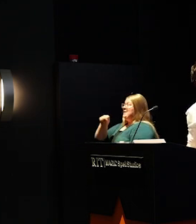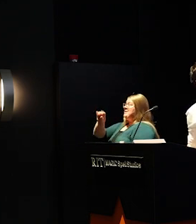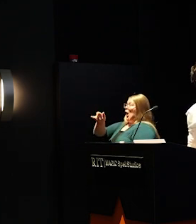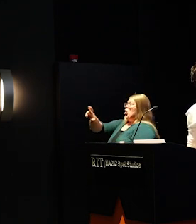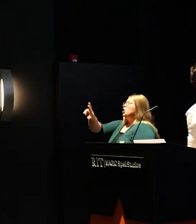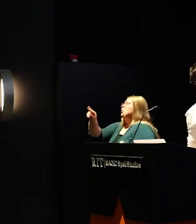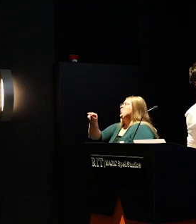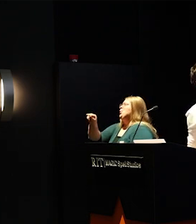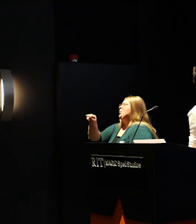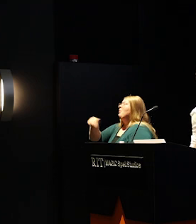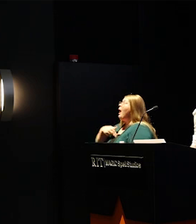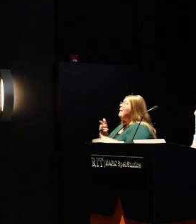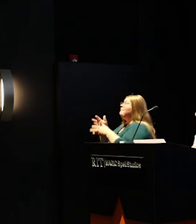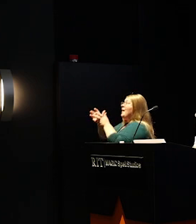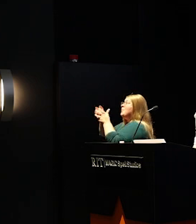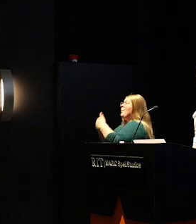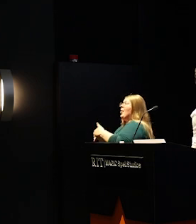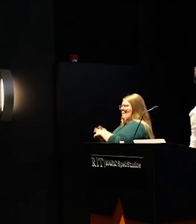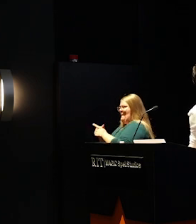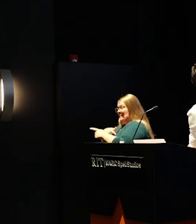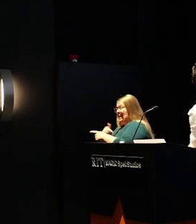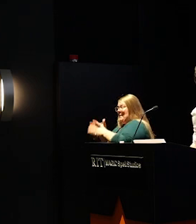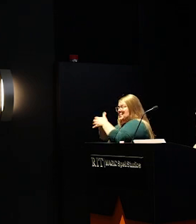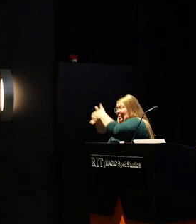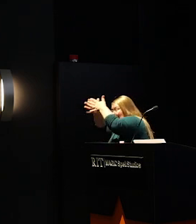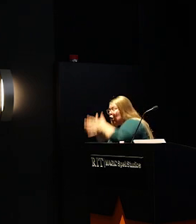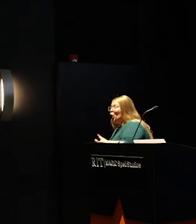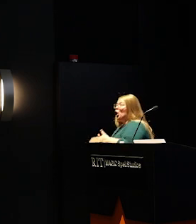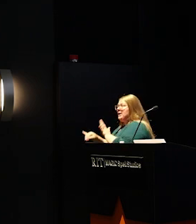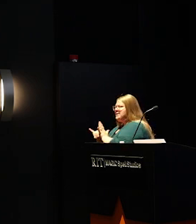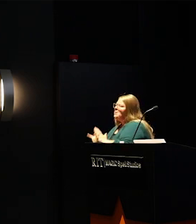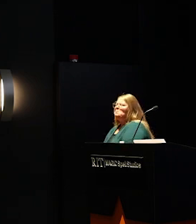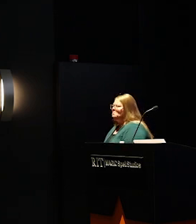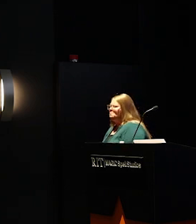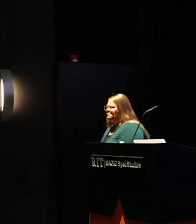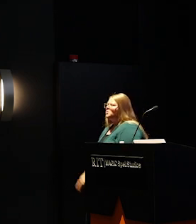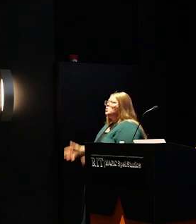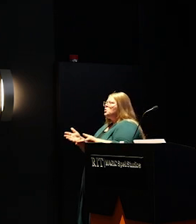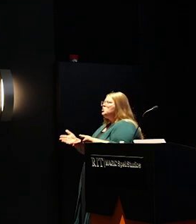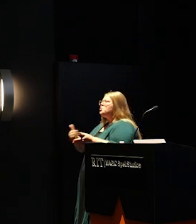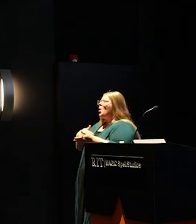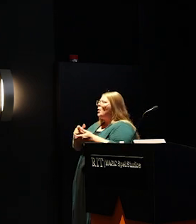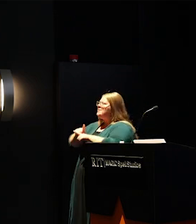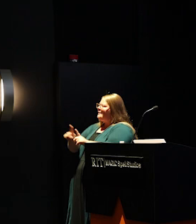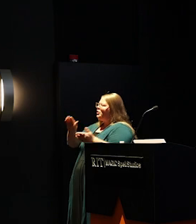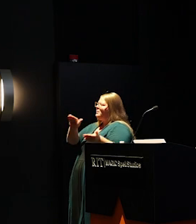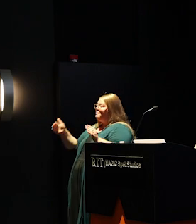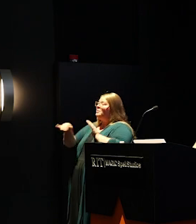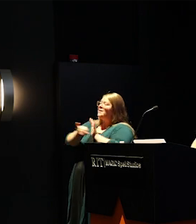contrary to being a designer, because sometimes what I do is I sketch that little form right there and make